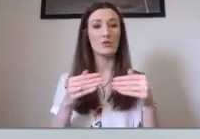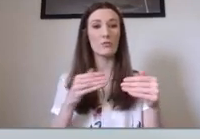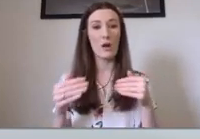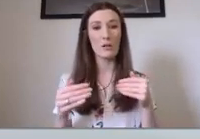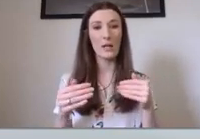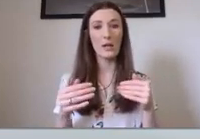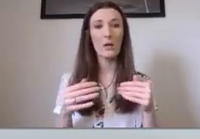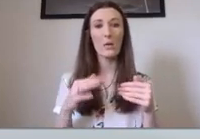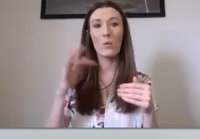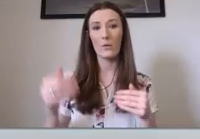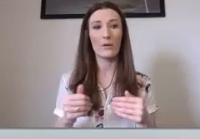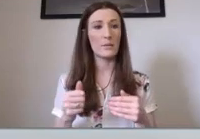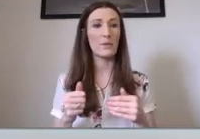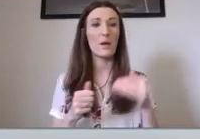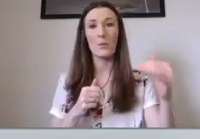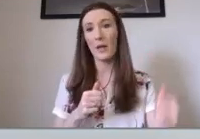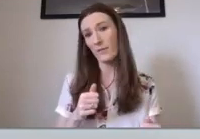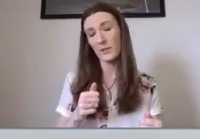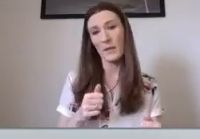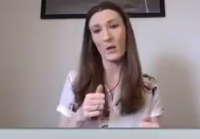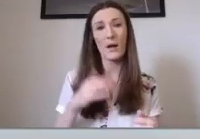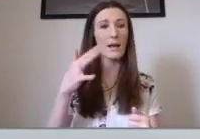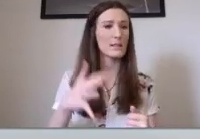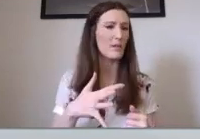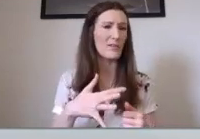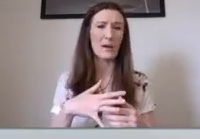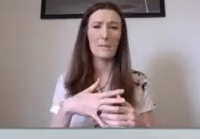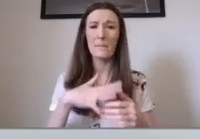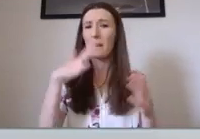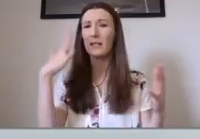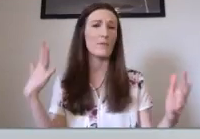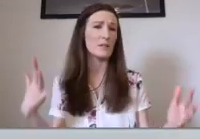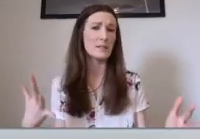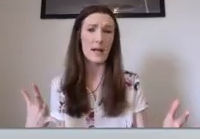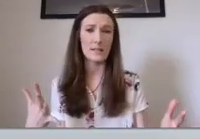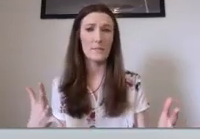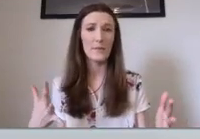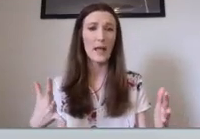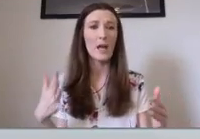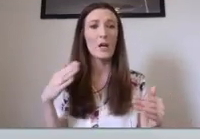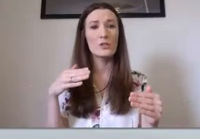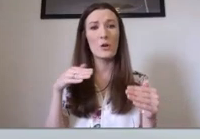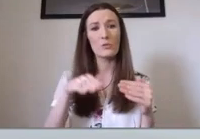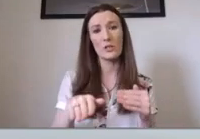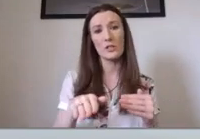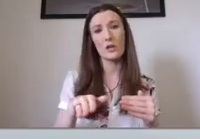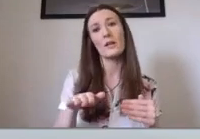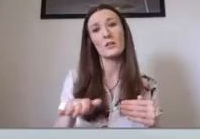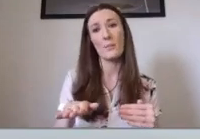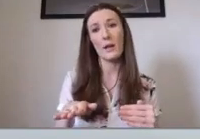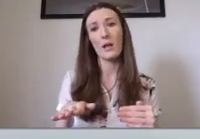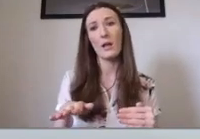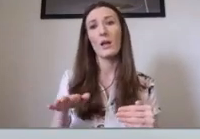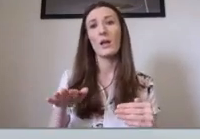is struggling ordering something or paying for something or asking for a different size. Okay, don't just